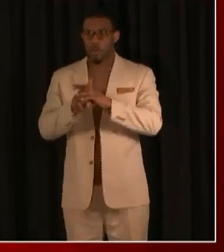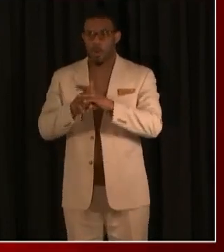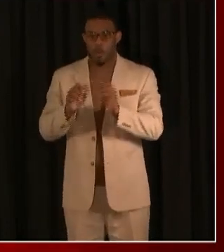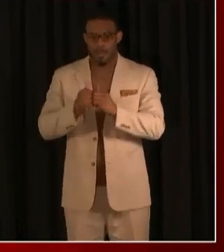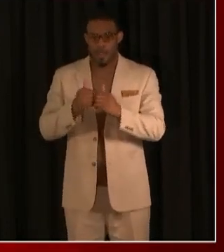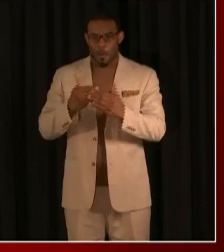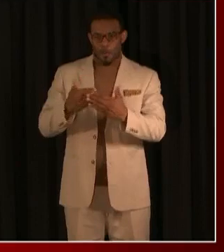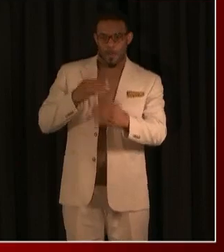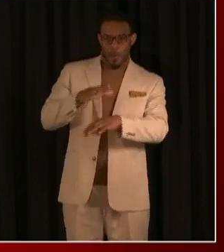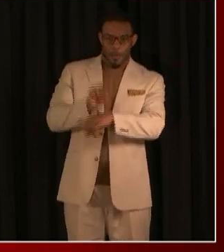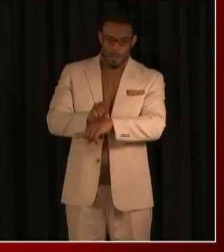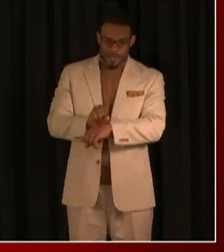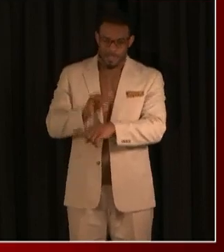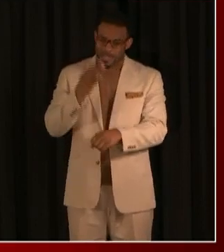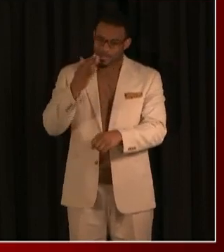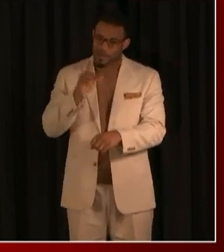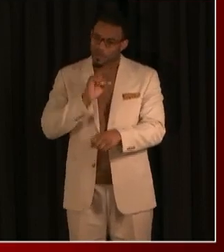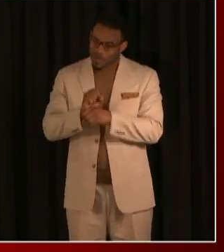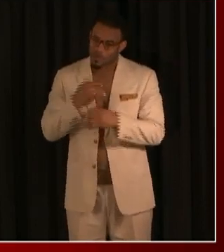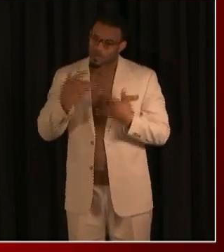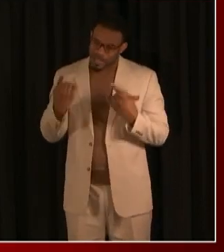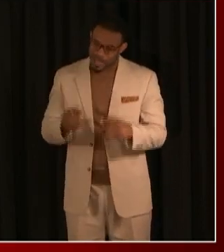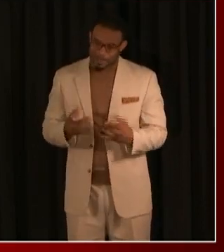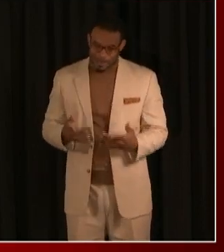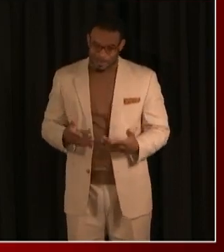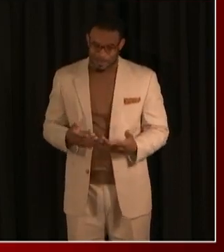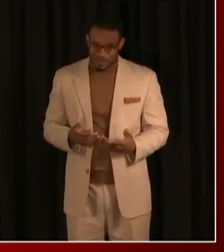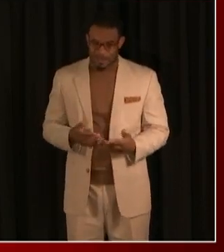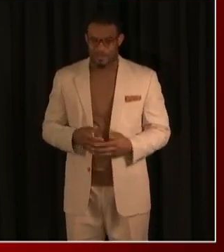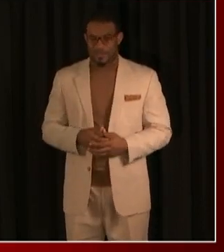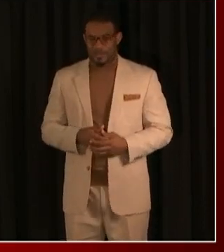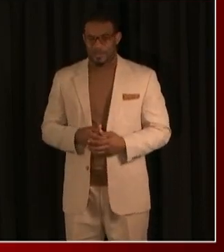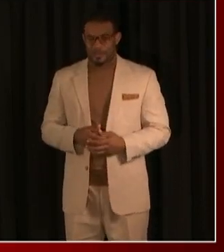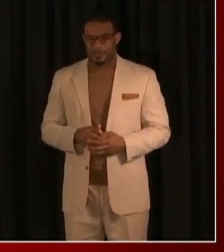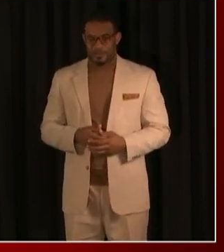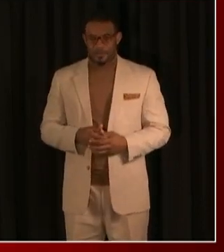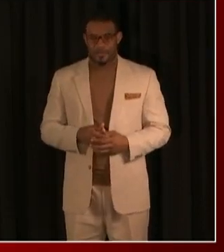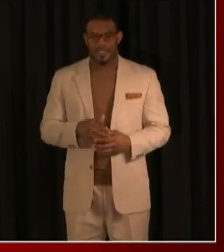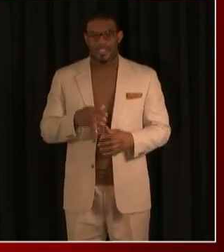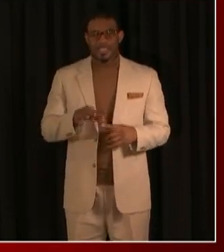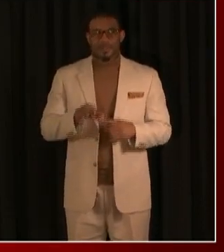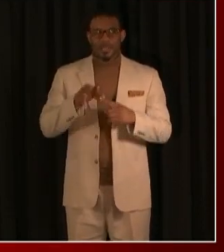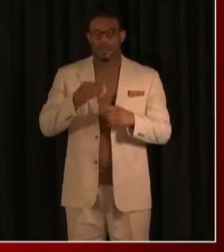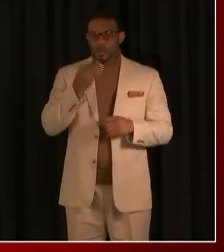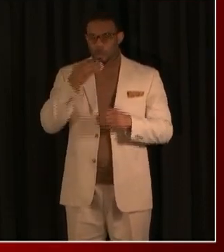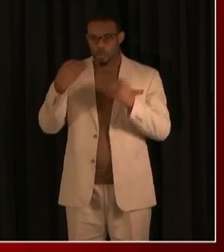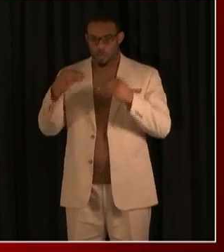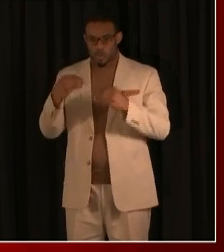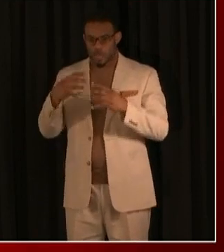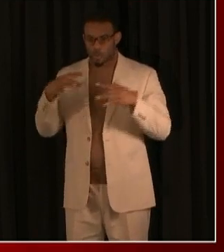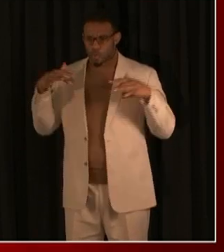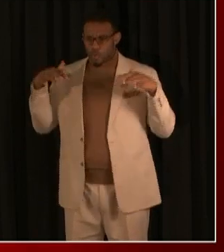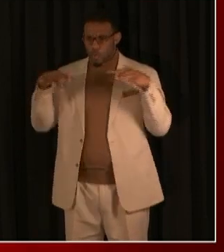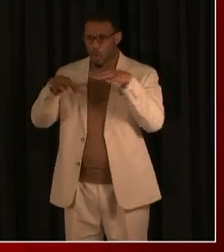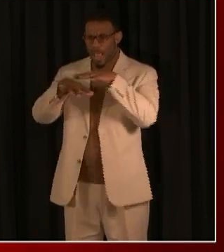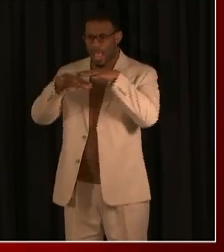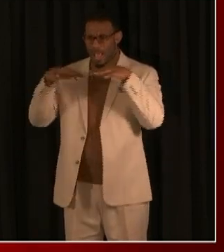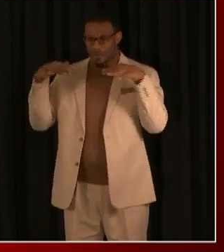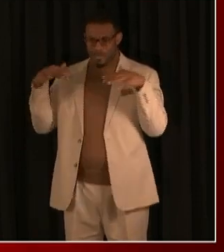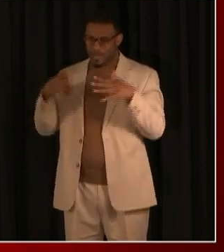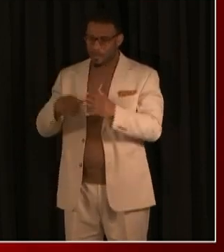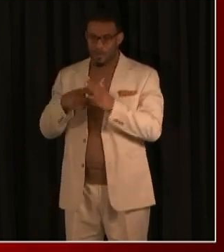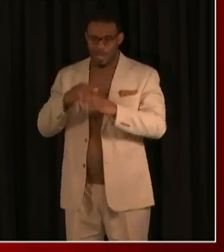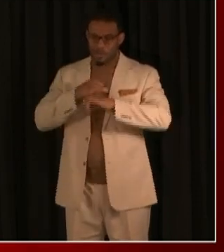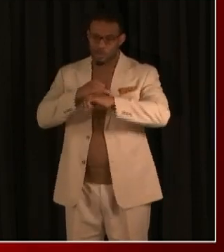those spaces. That initially was happening significantly at a problem at grocery stores. There was crowding, and